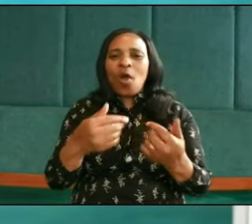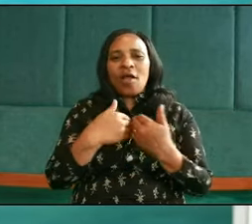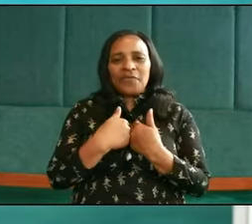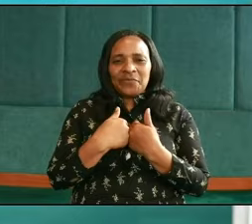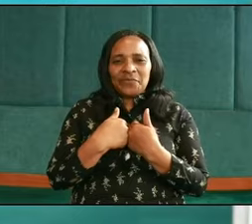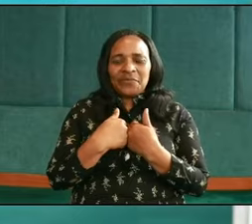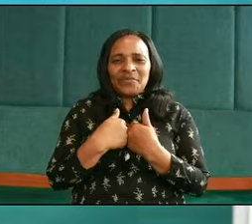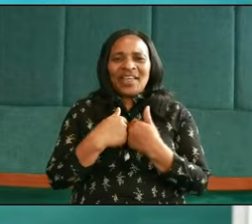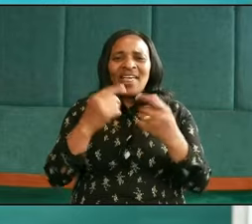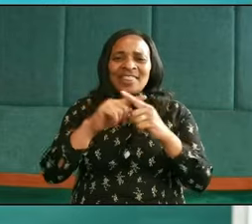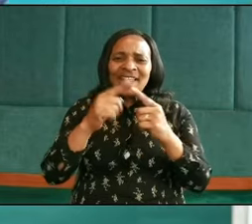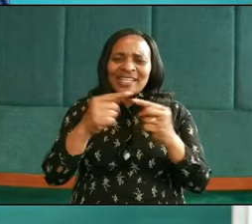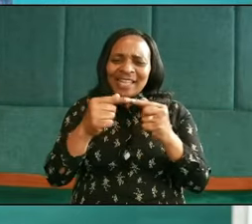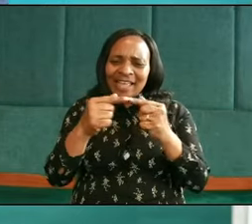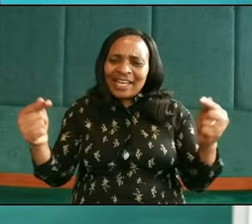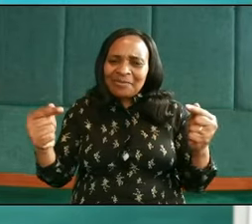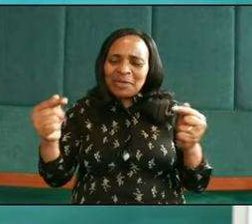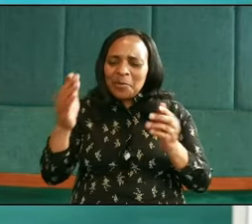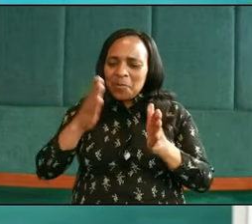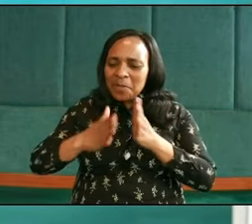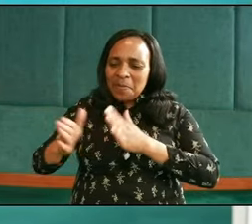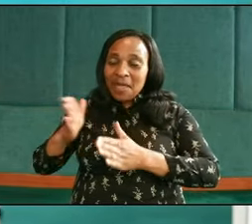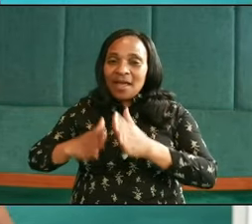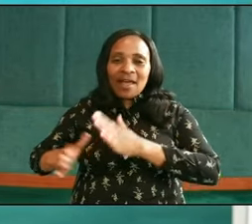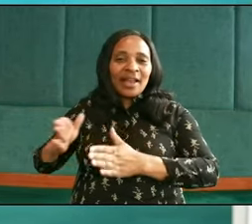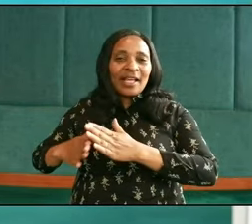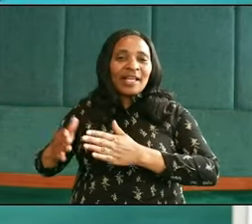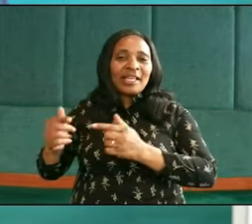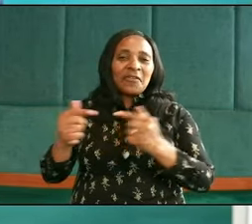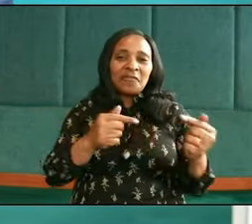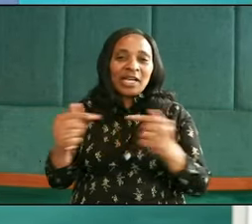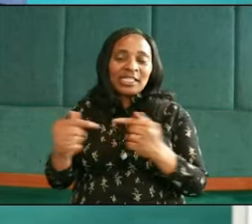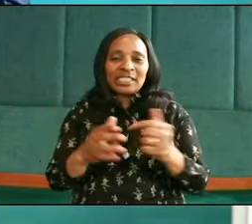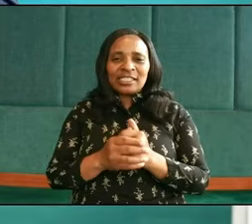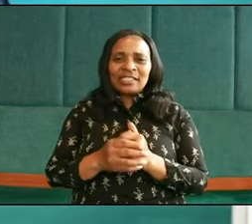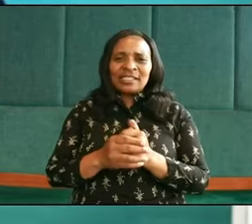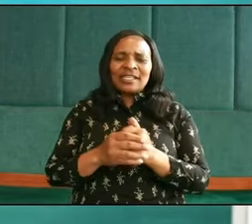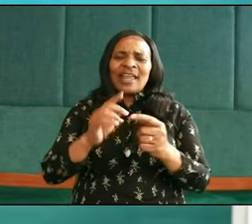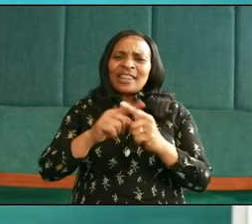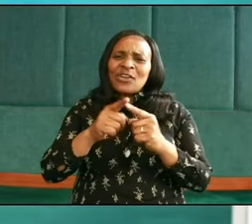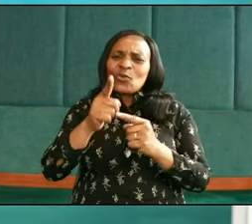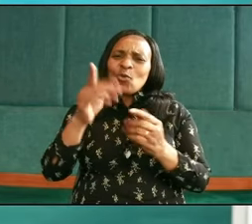And the enemy is prepared to fight you. By the way, to destroy you.